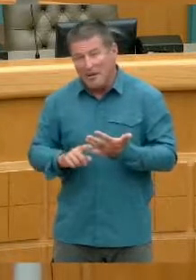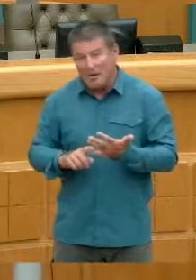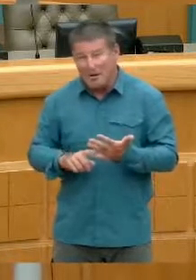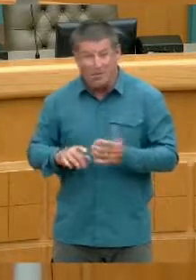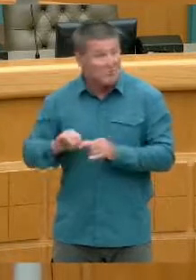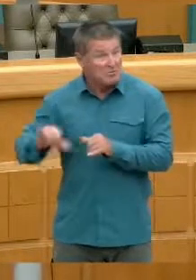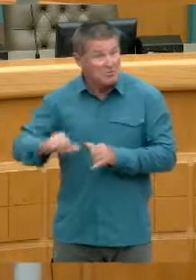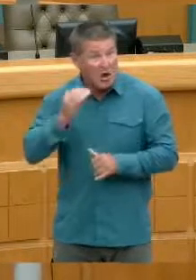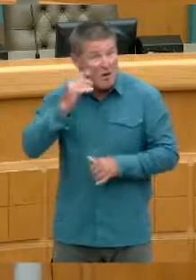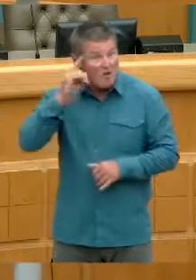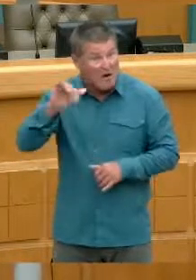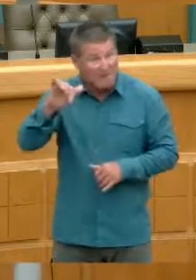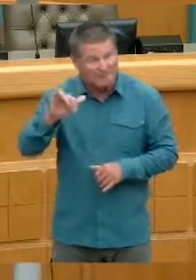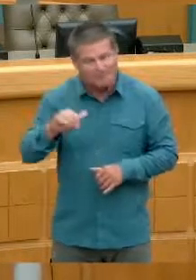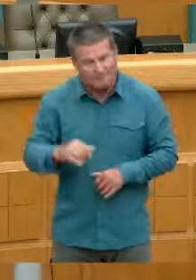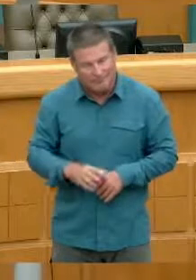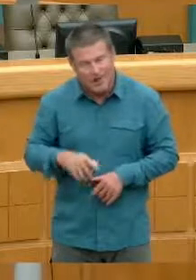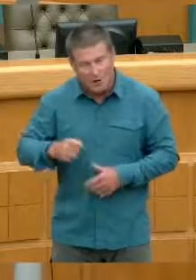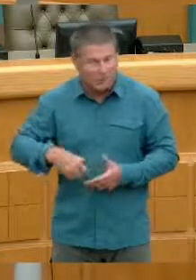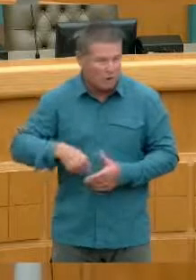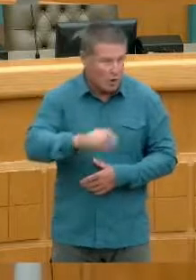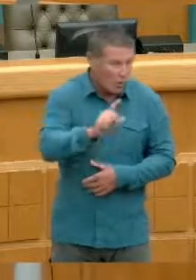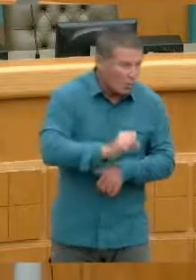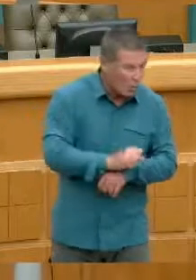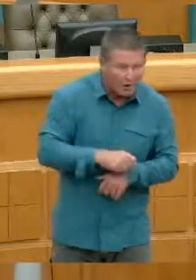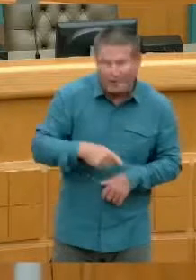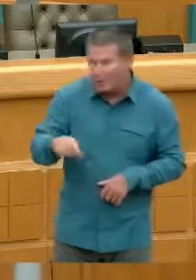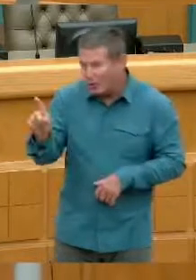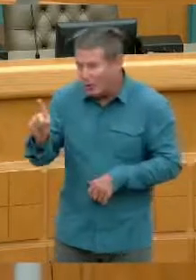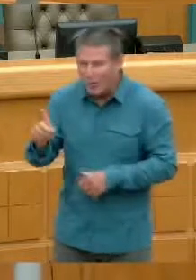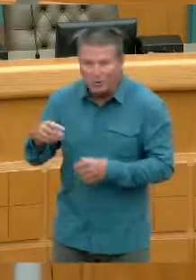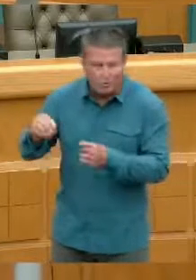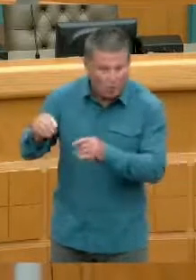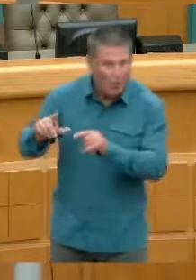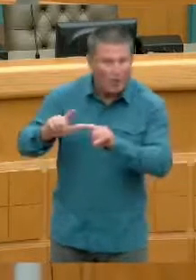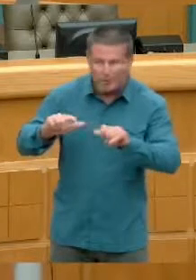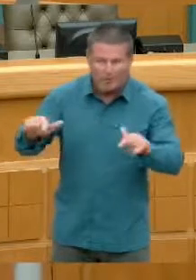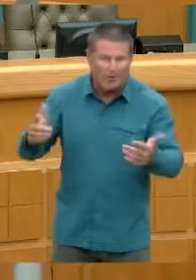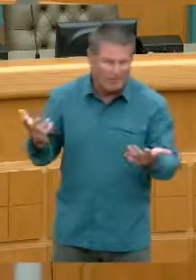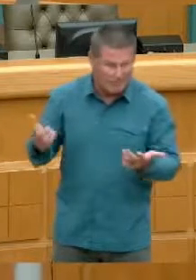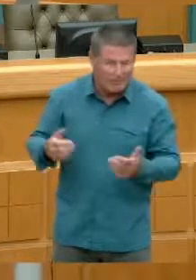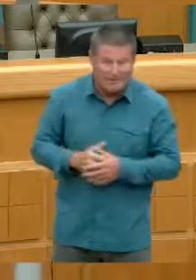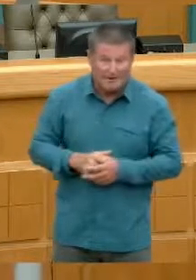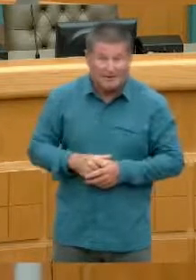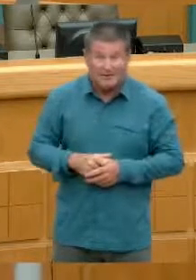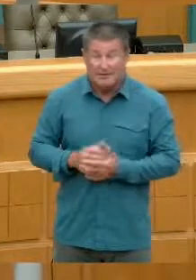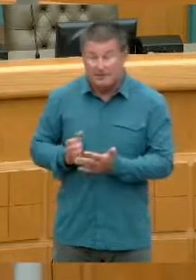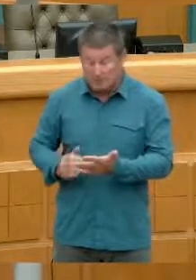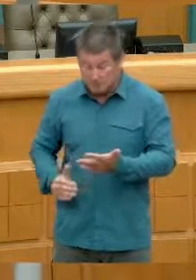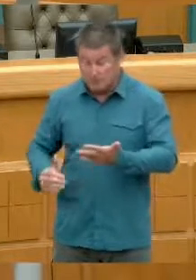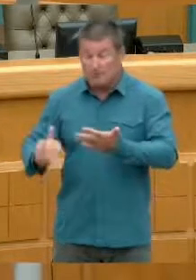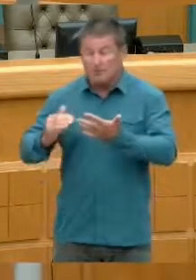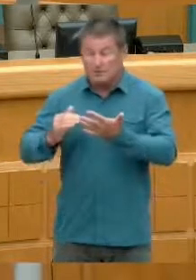some point. We have to go back to work. We have to, go back into the community. So the next one is moderate risk, and that's